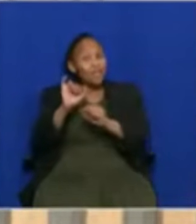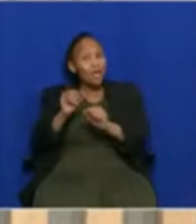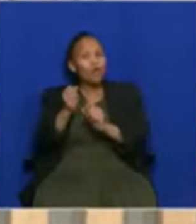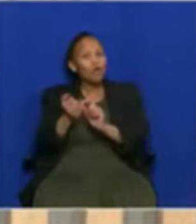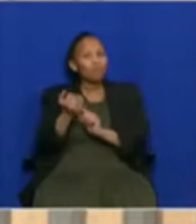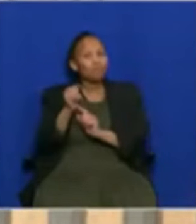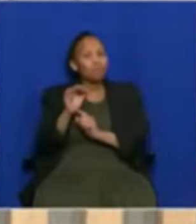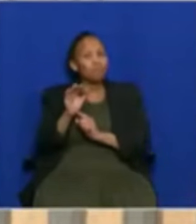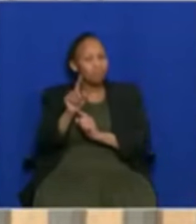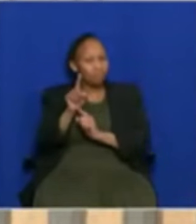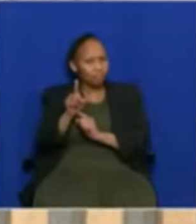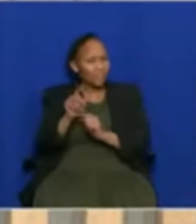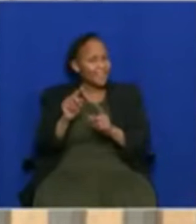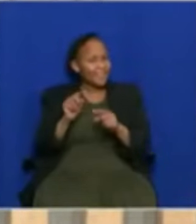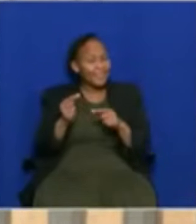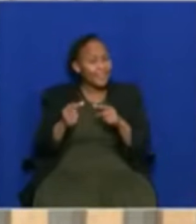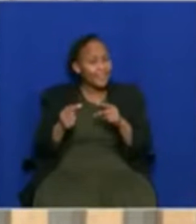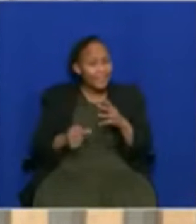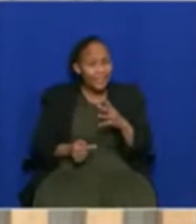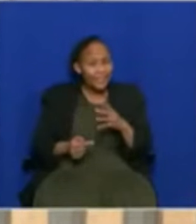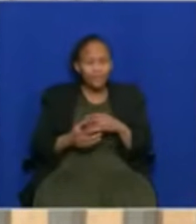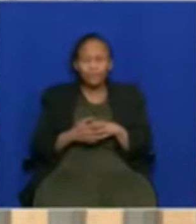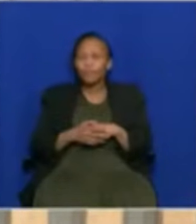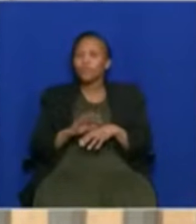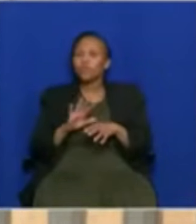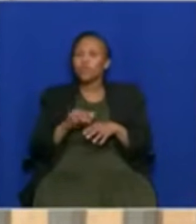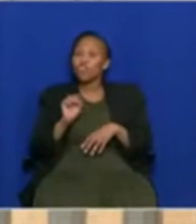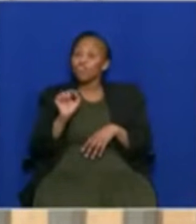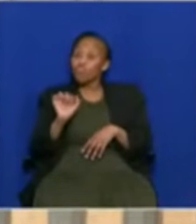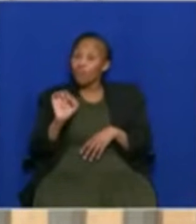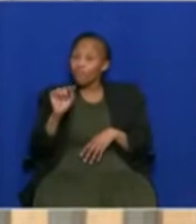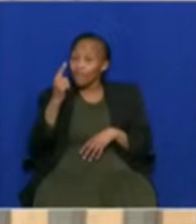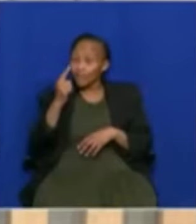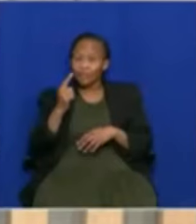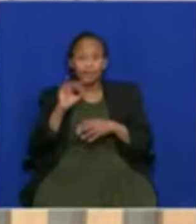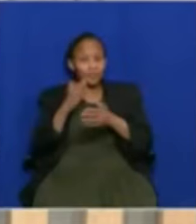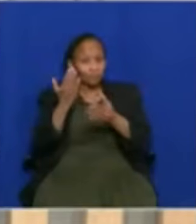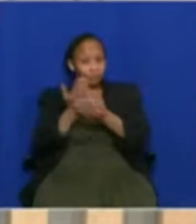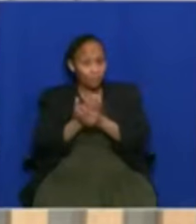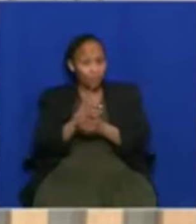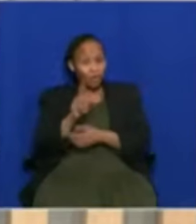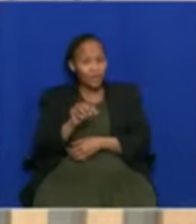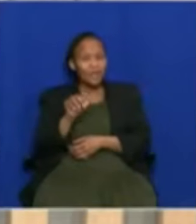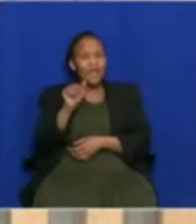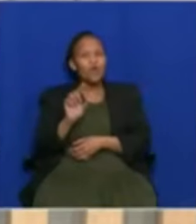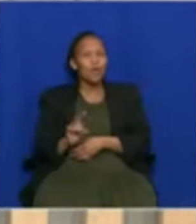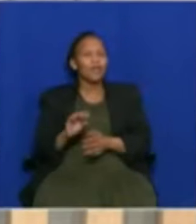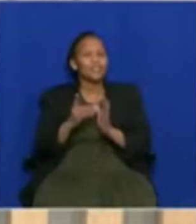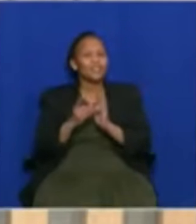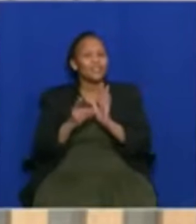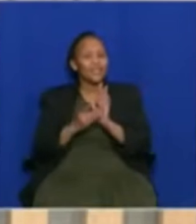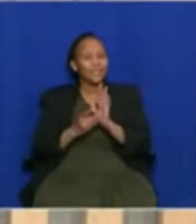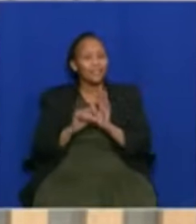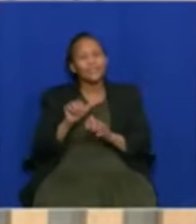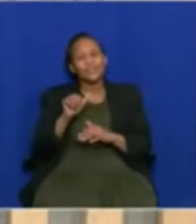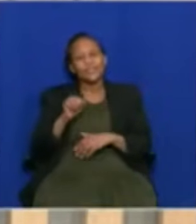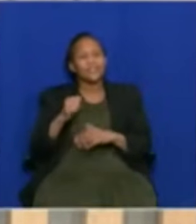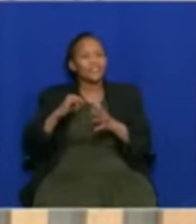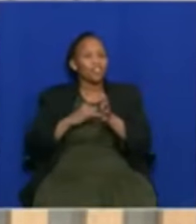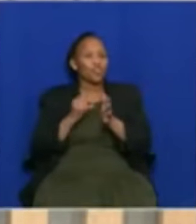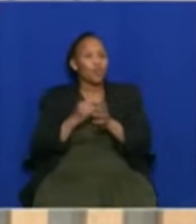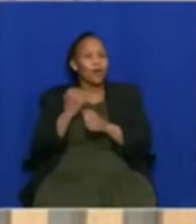What in, In your docket, your first document is the A1, dated 6 yes, January 25. yes. In terms